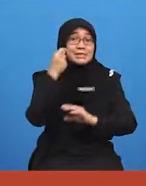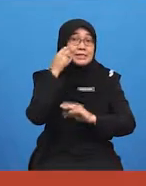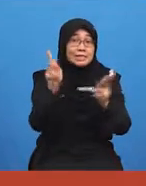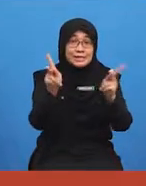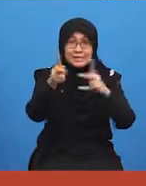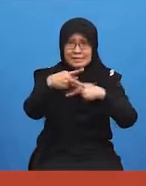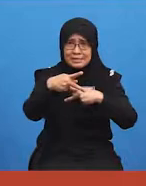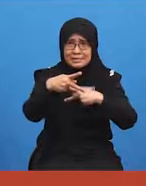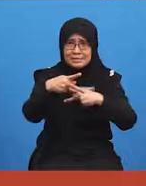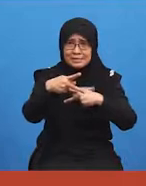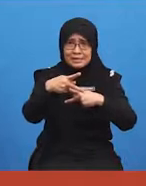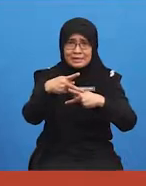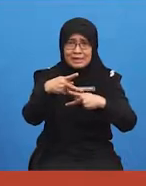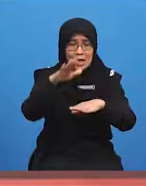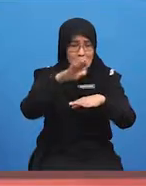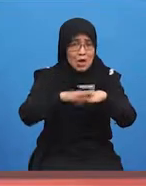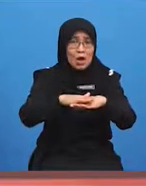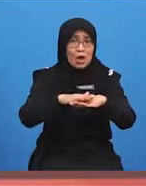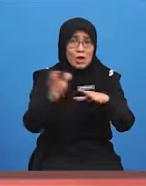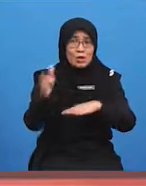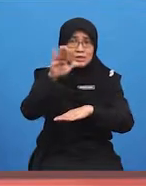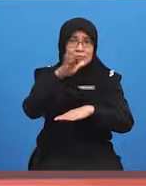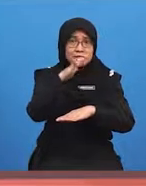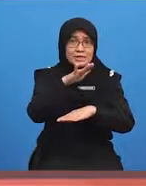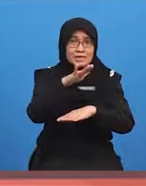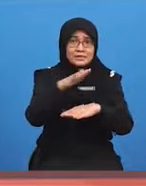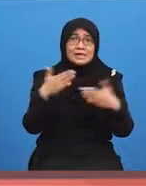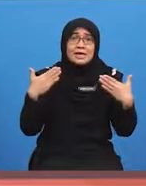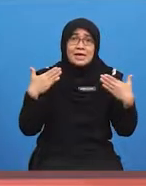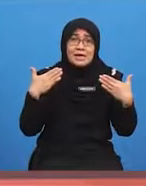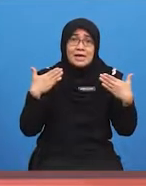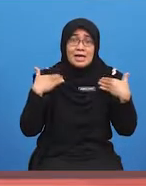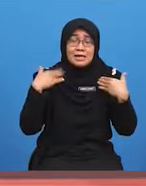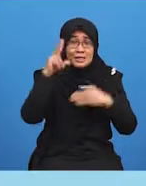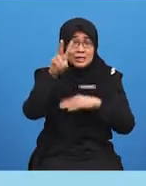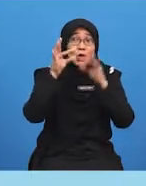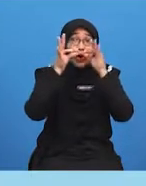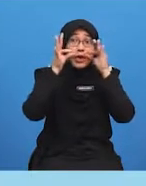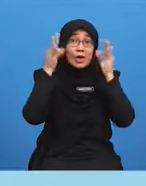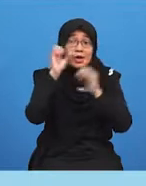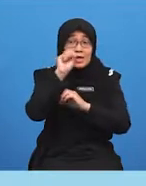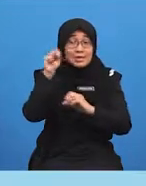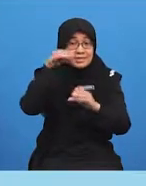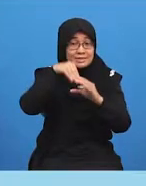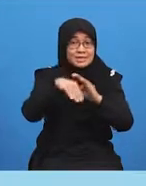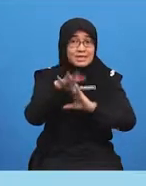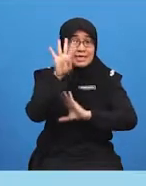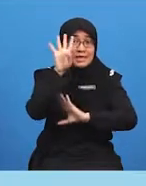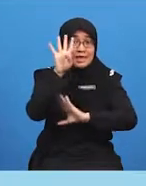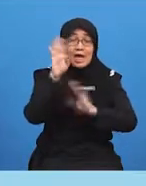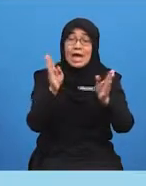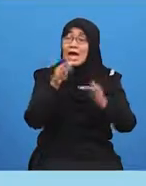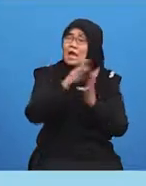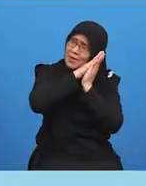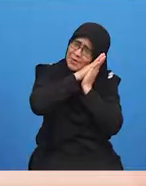cat on the stairs. There are two cats in the bedroom. And there are four cats in